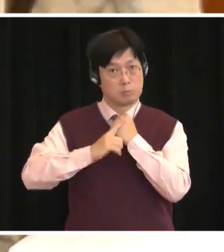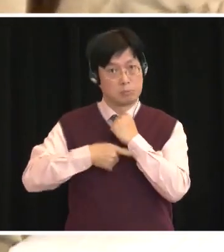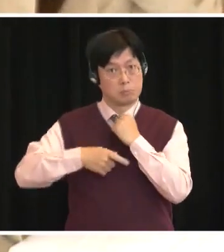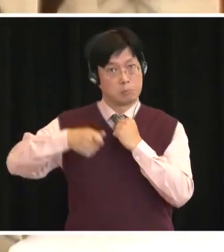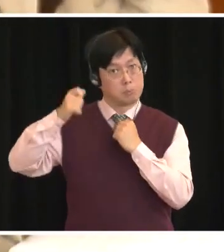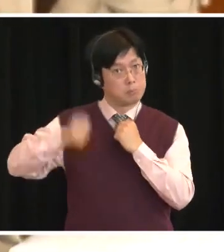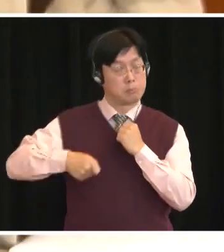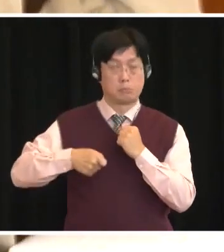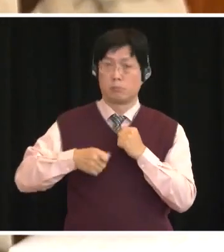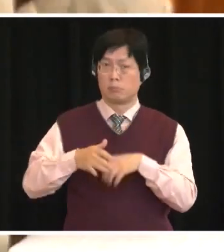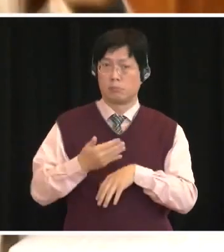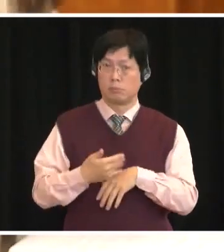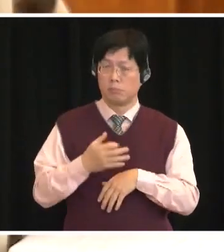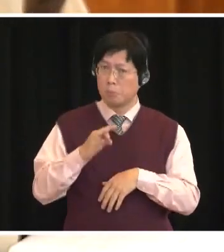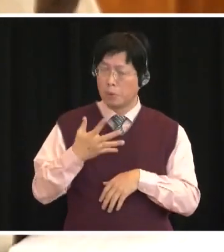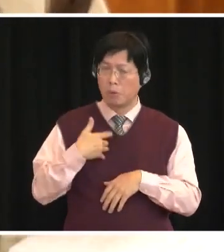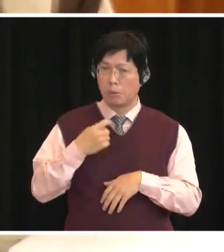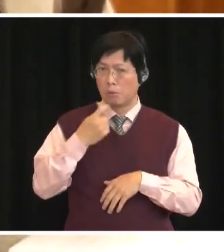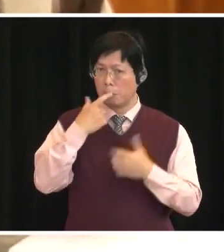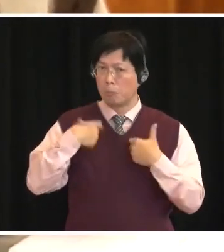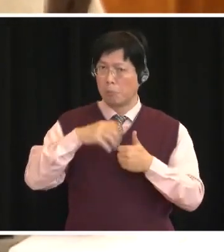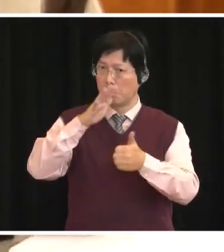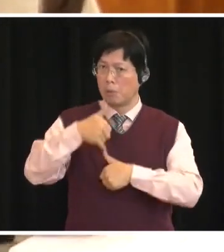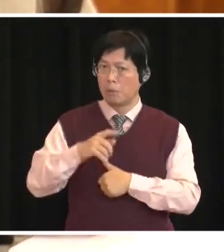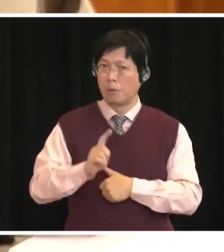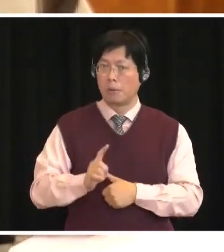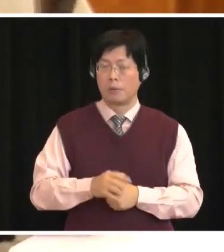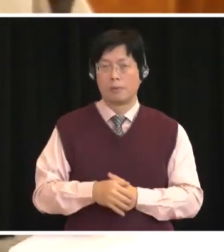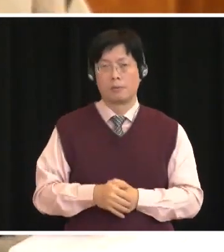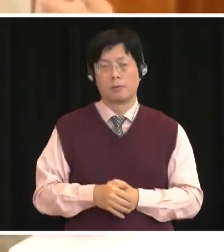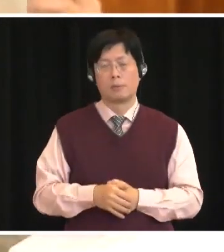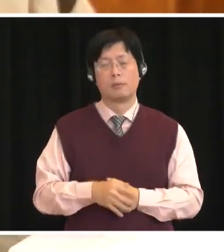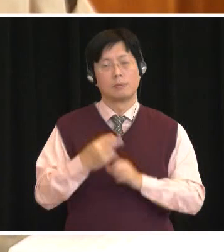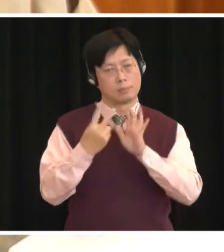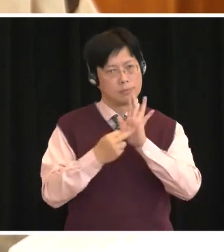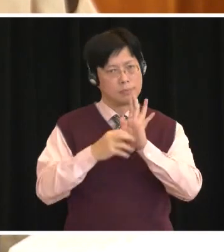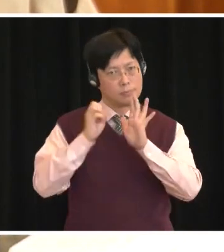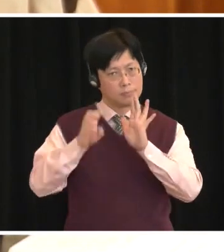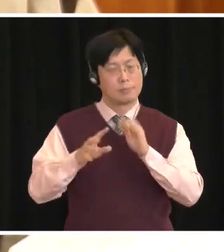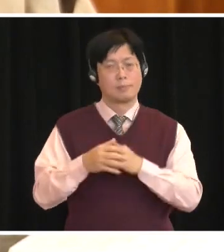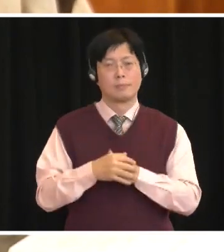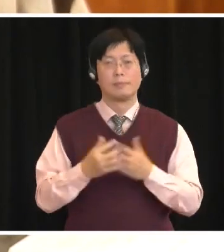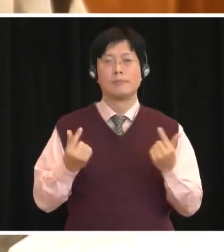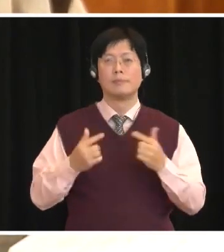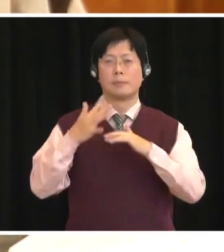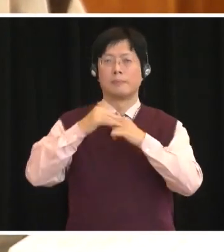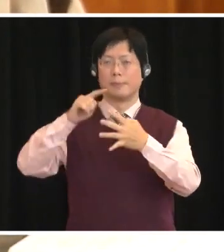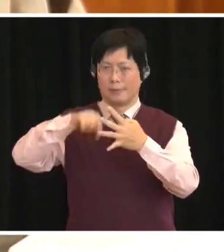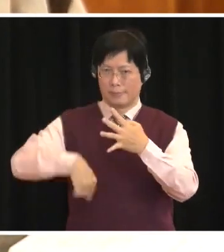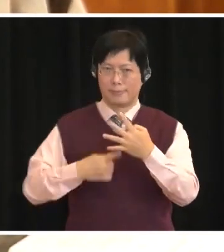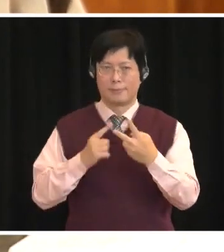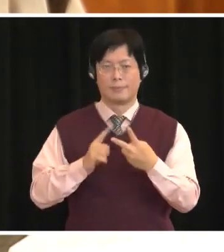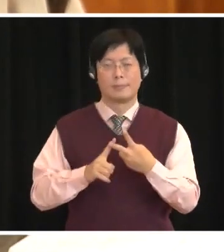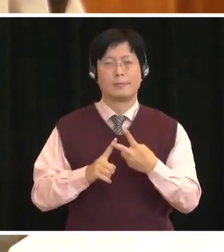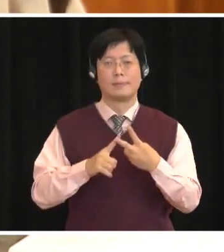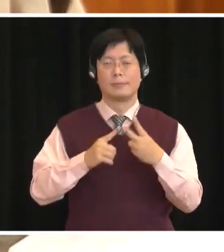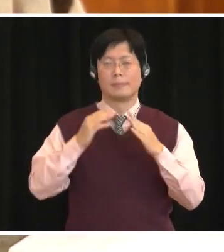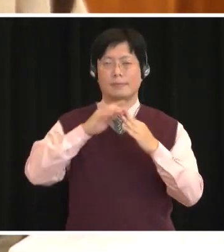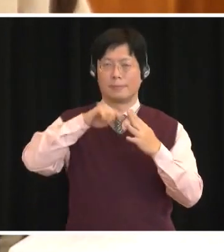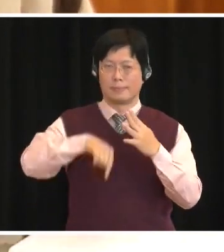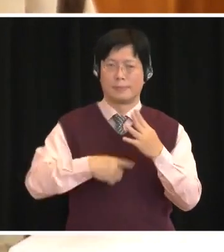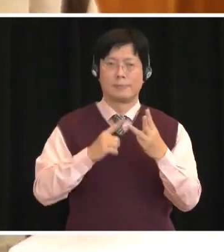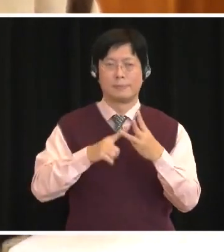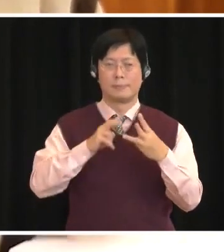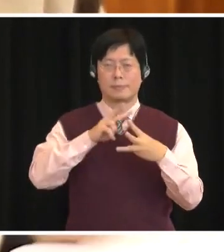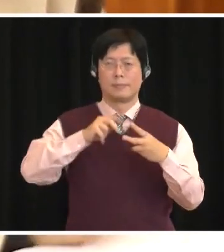So you mentioned that, well, 12-year-old children under 12 are not subject to criminal sentences. How come they need legal